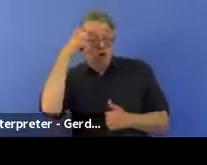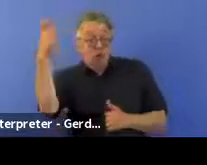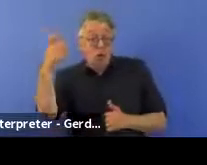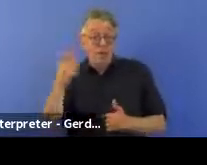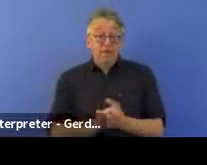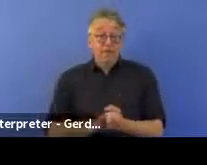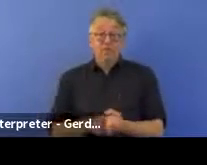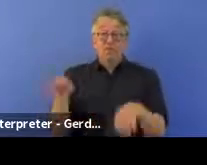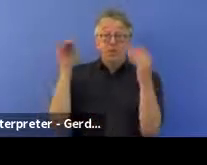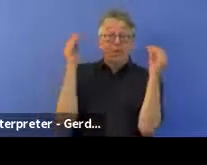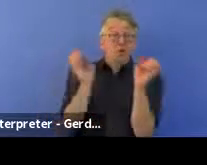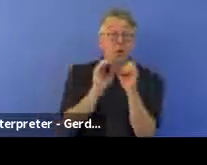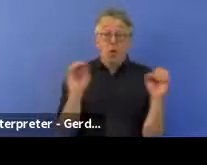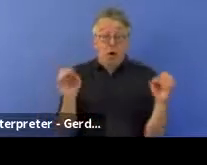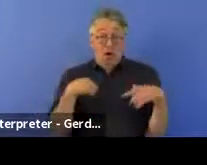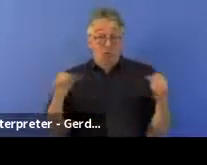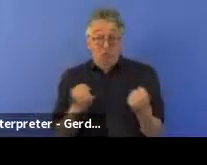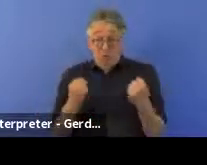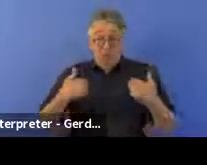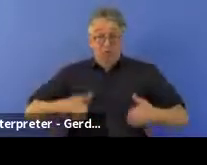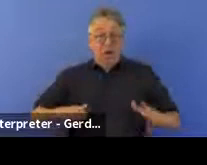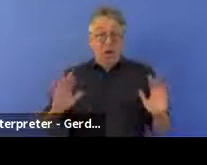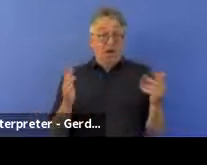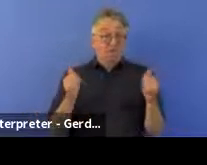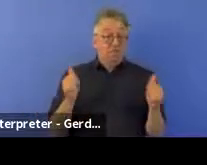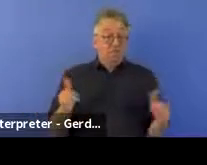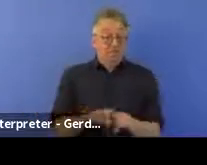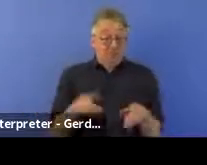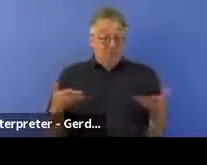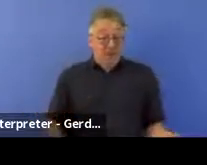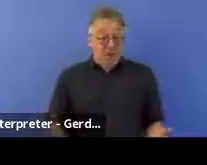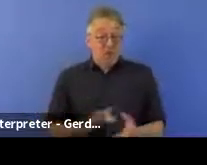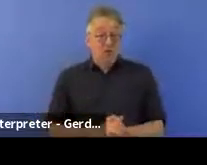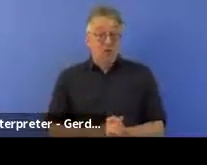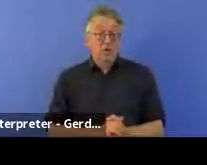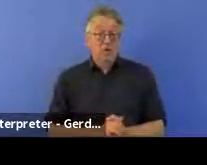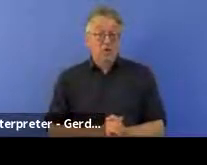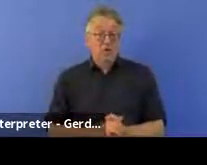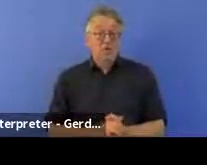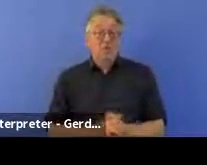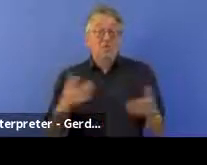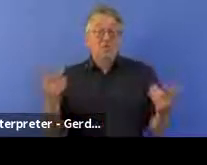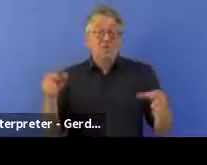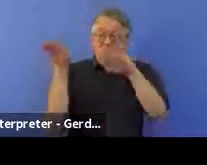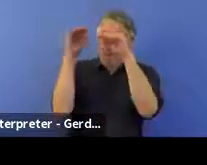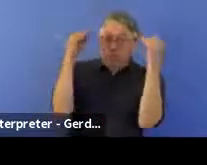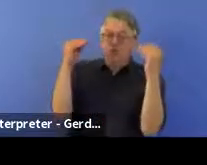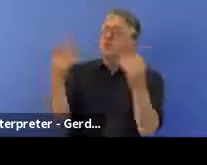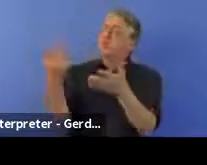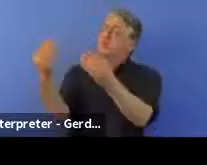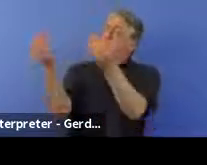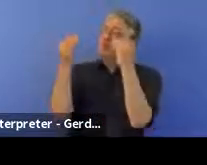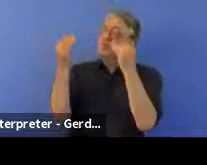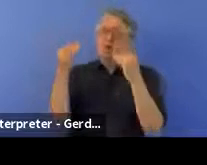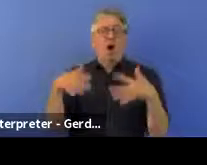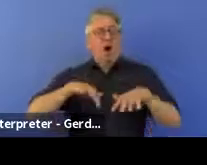I am today. We girls with disabilities need education, which is the key to success, so that we can be who we want to be in